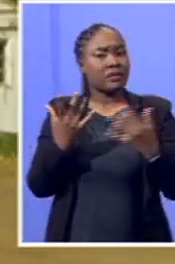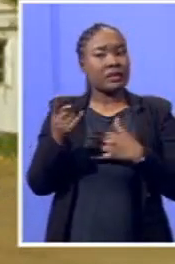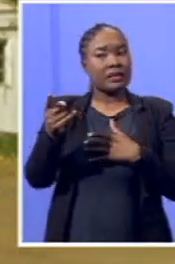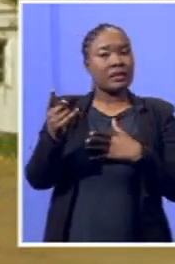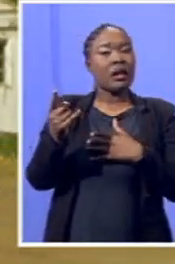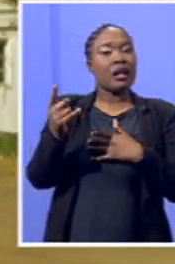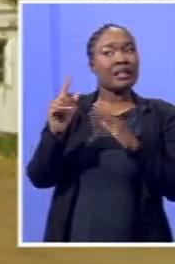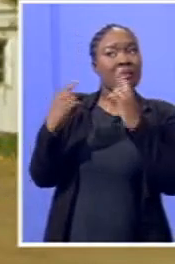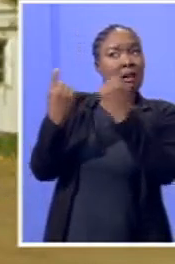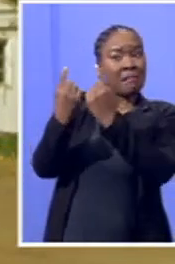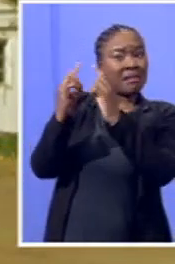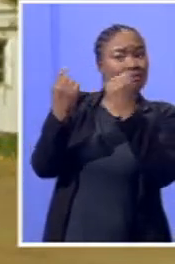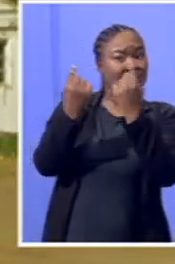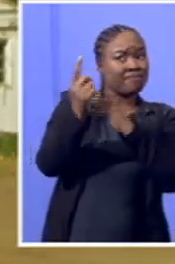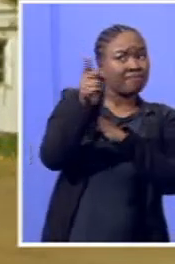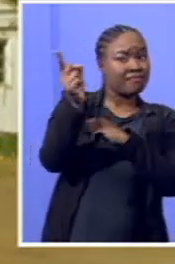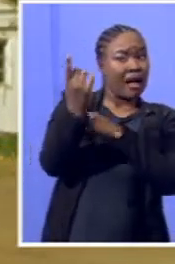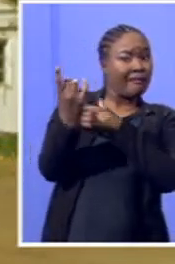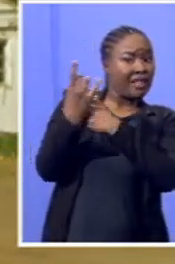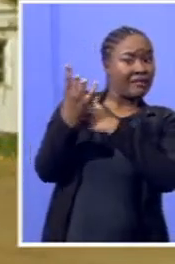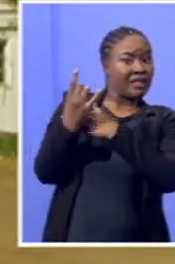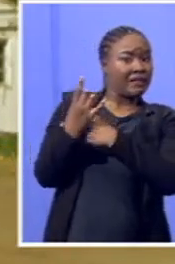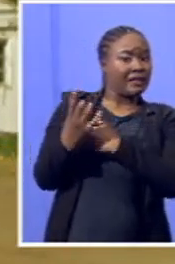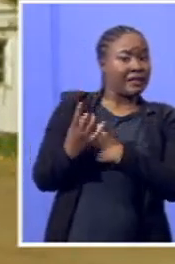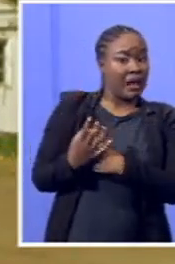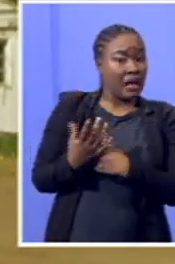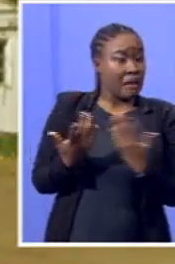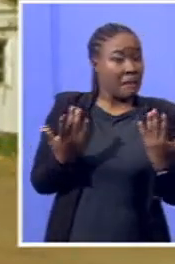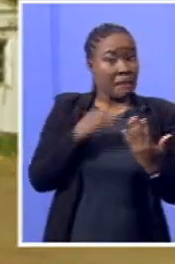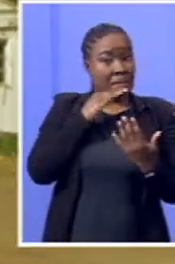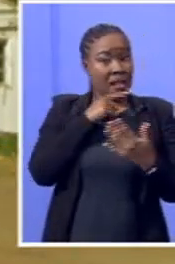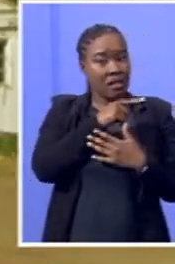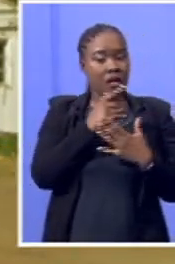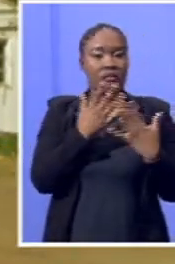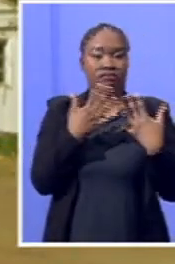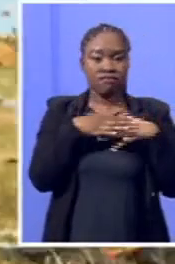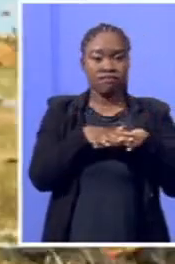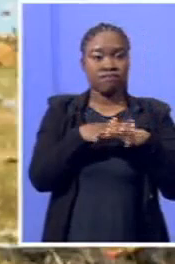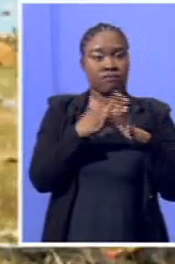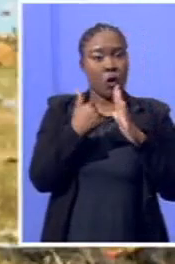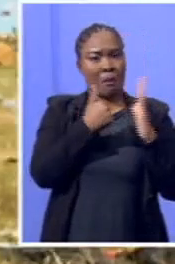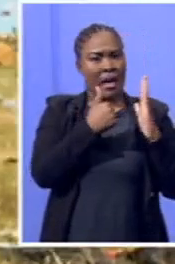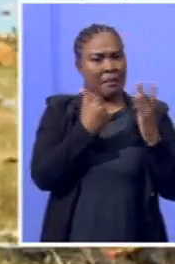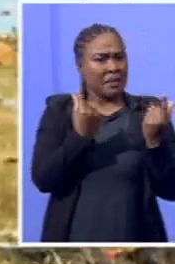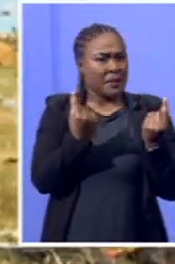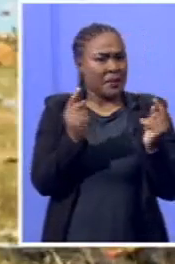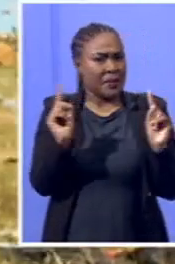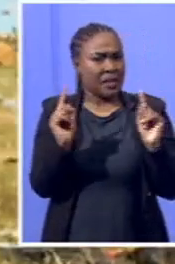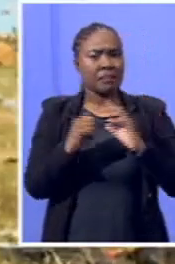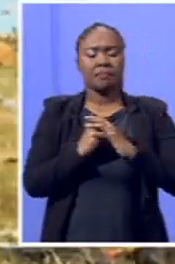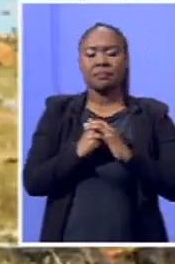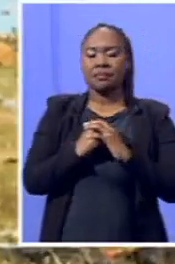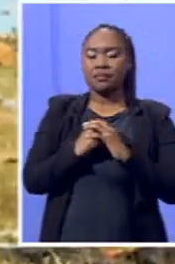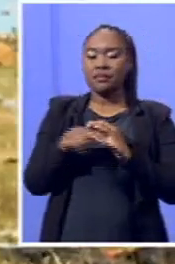from other departments to say, in order for him to comply, what is it that is expected of him. The Khulula Abantu